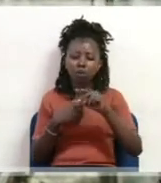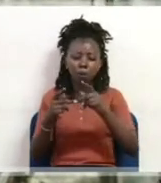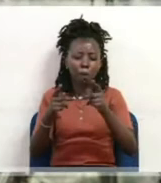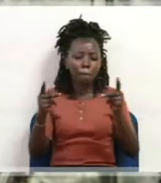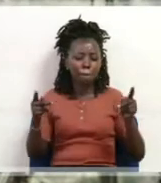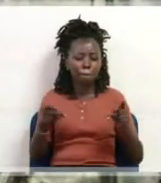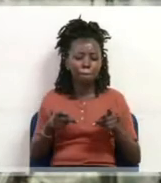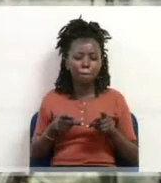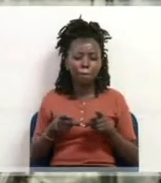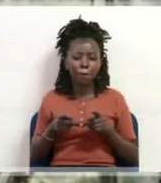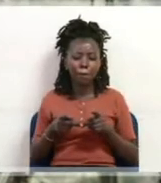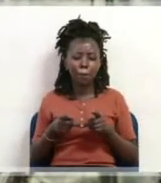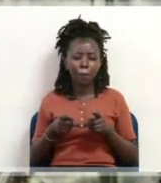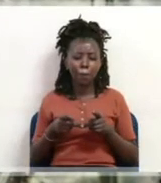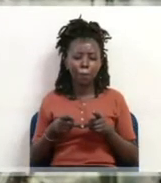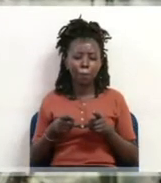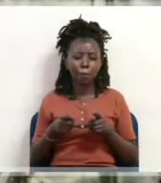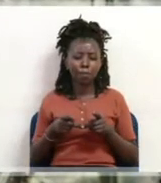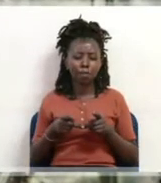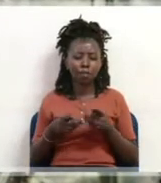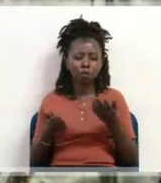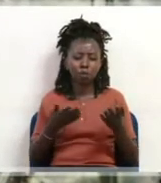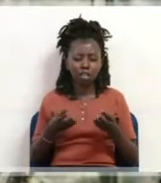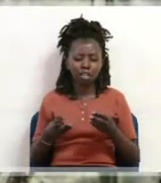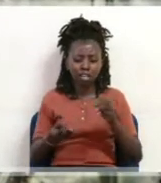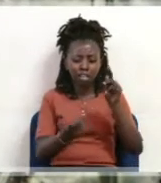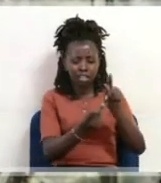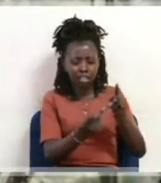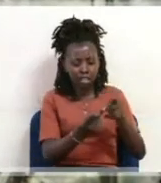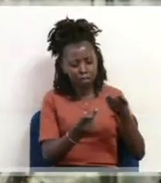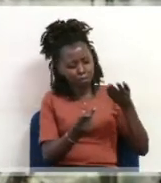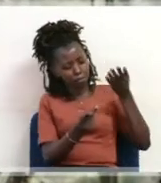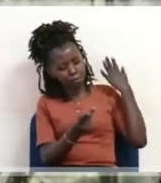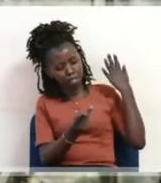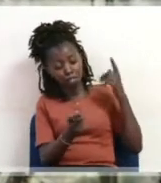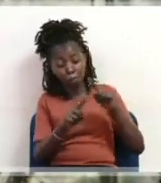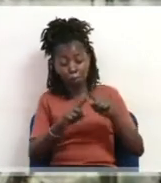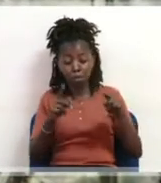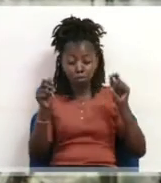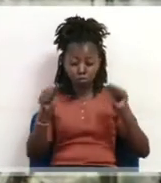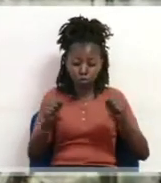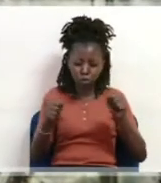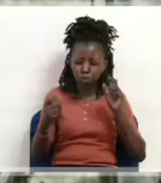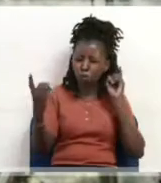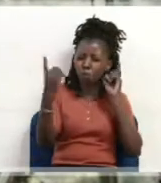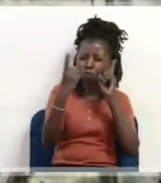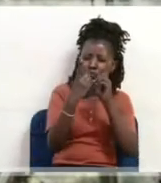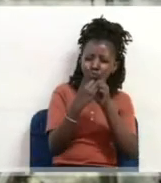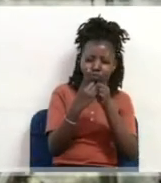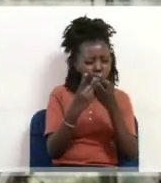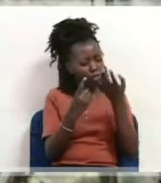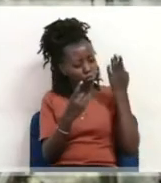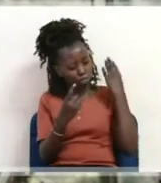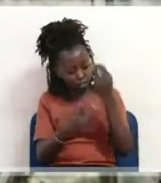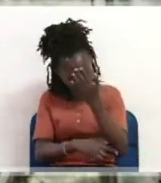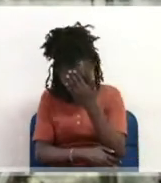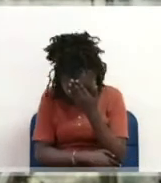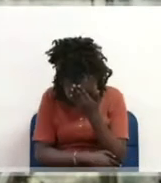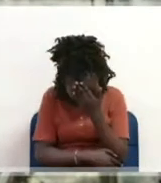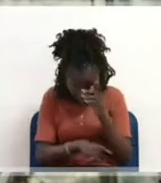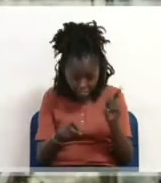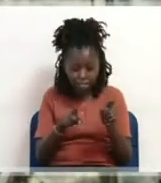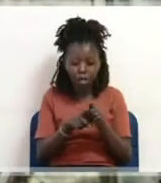drop our past. But we can deal with our past honestly and look at our present